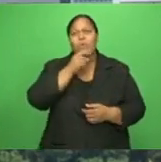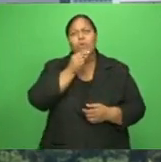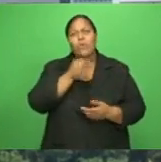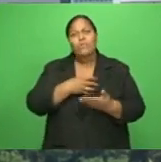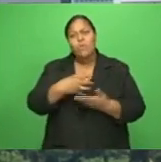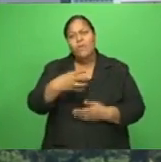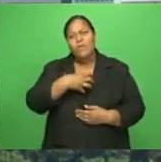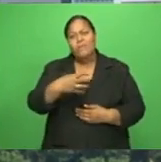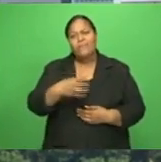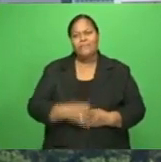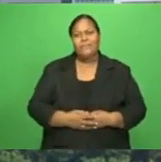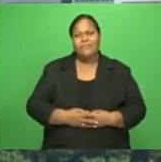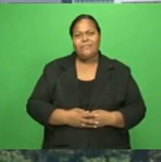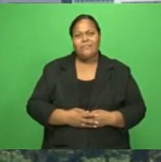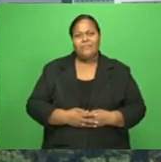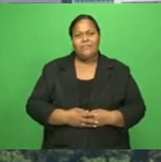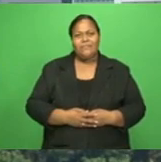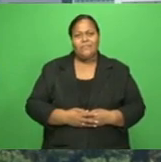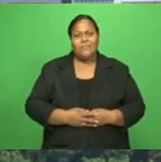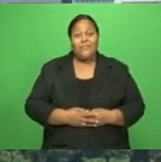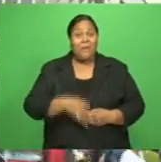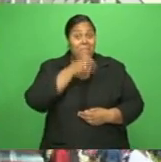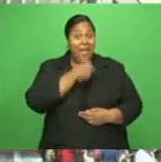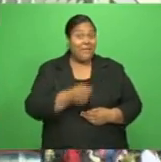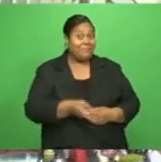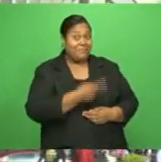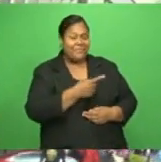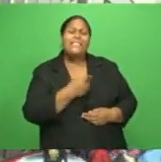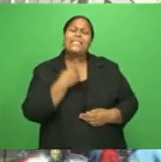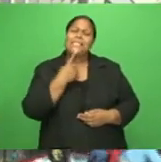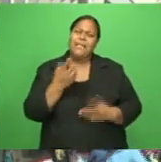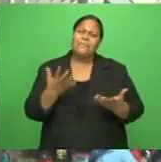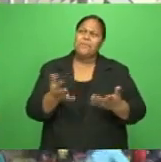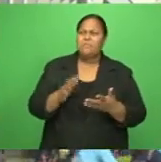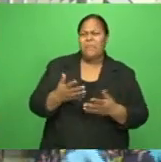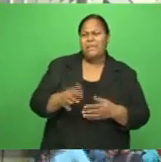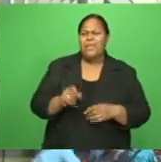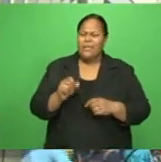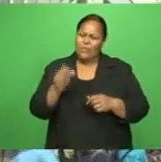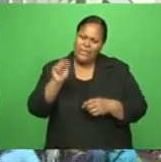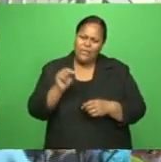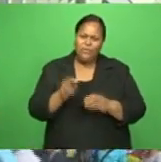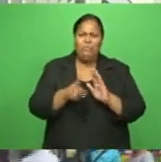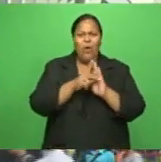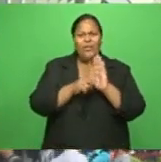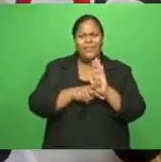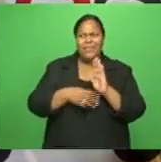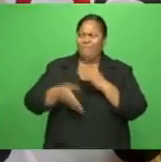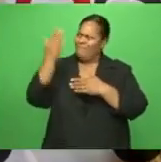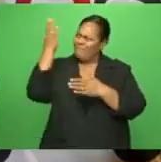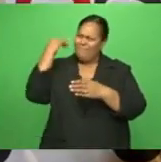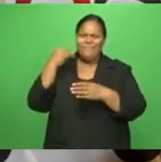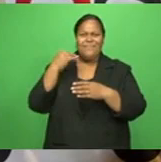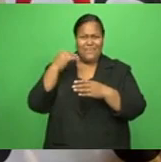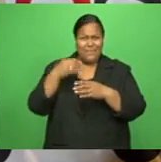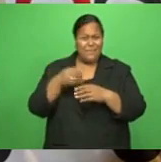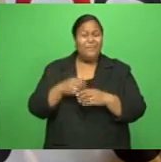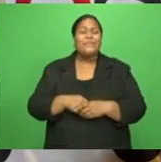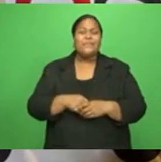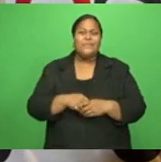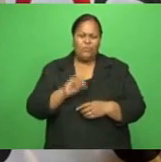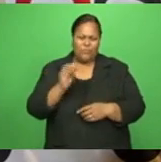According to The Economist, it may be advisable to reintroduce policies which have worked in the past. I would like to see this budget go back